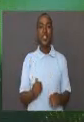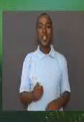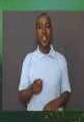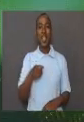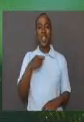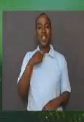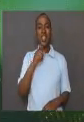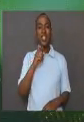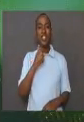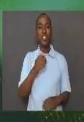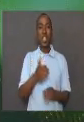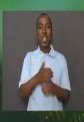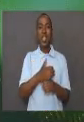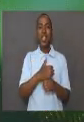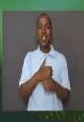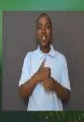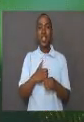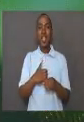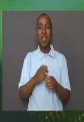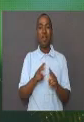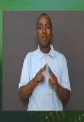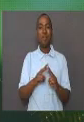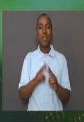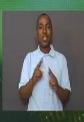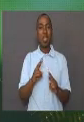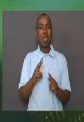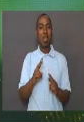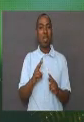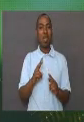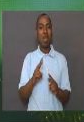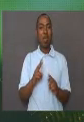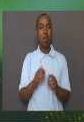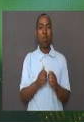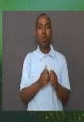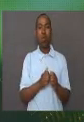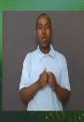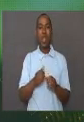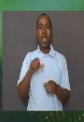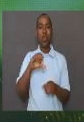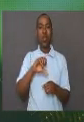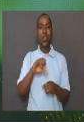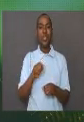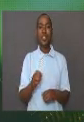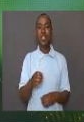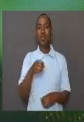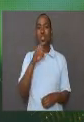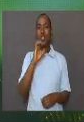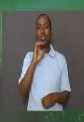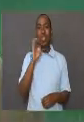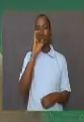T.V. and Teela are the most common alcoholic drinks in